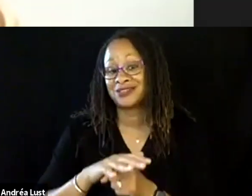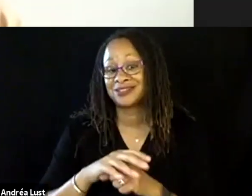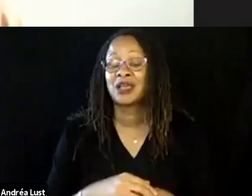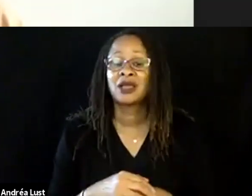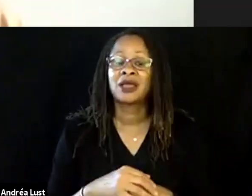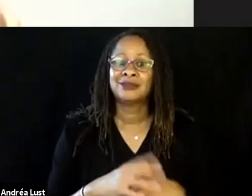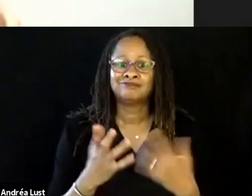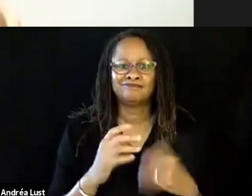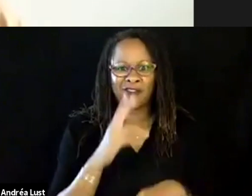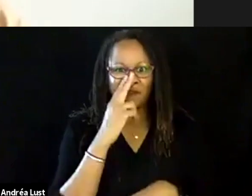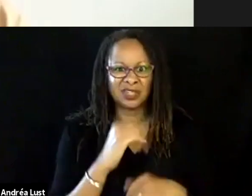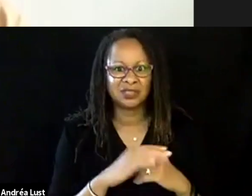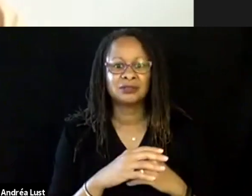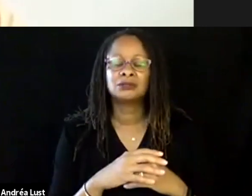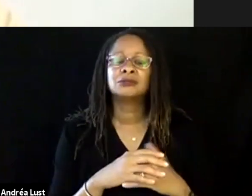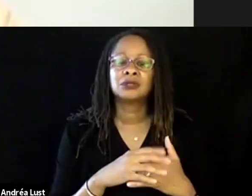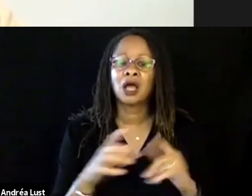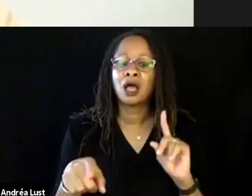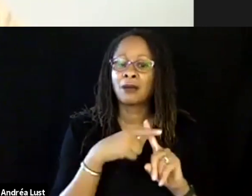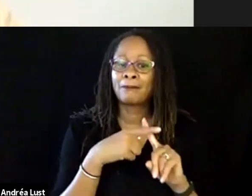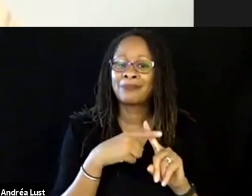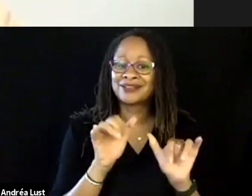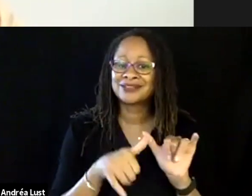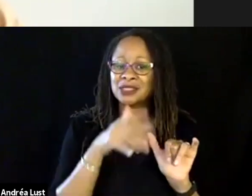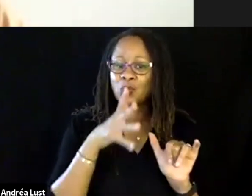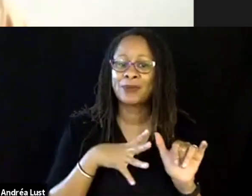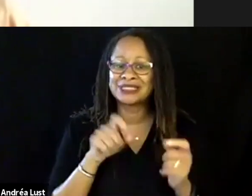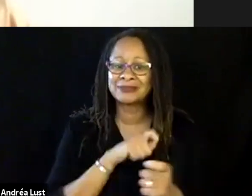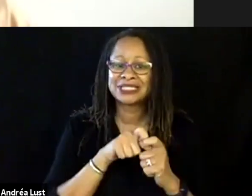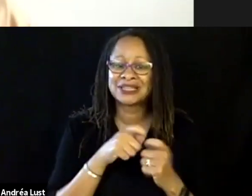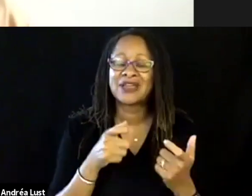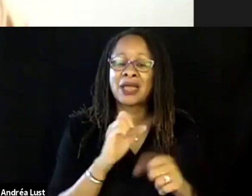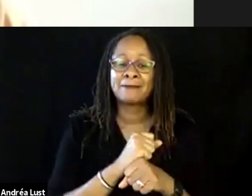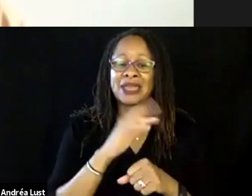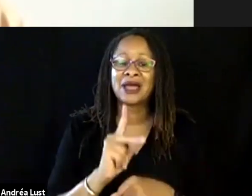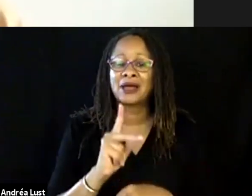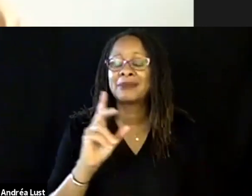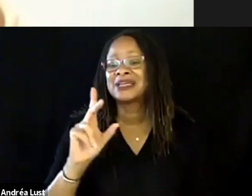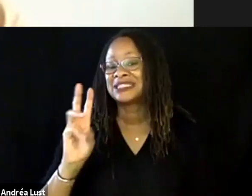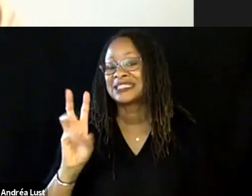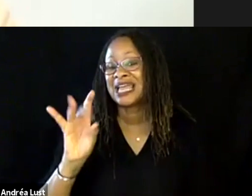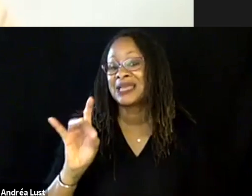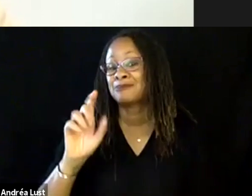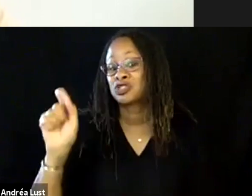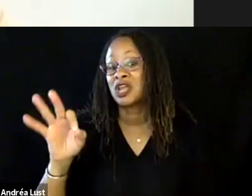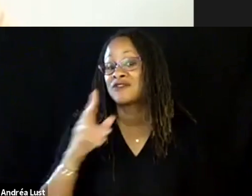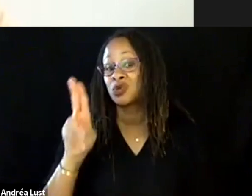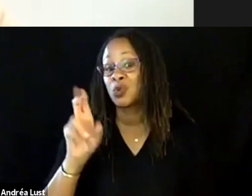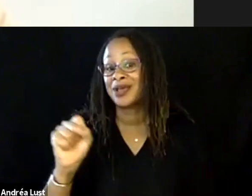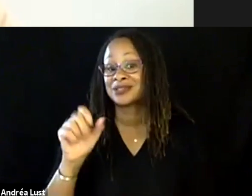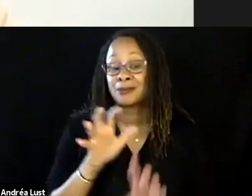as was pointed out, plus size women in particular make up 68% of the US population, and yet we